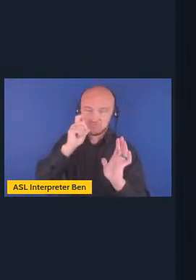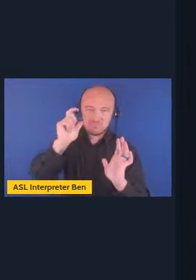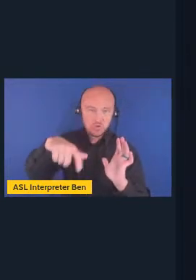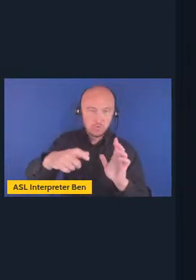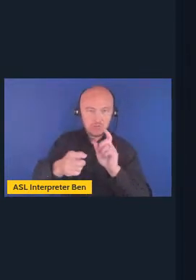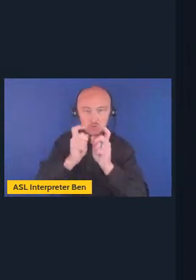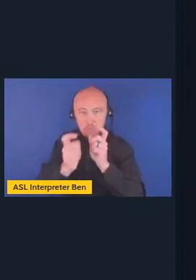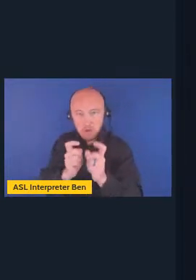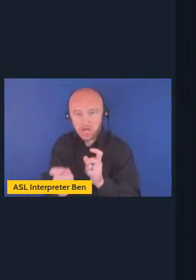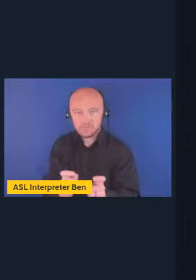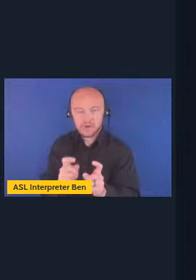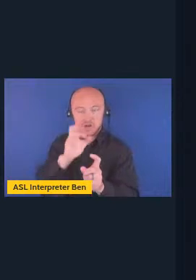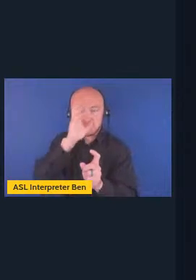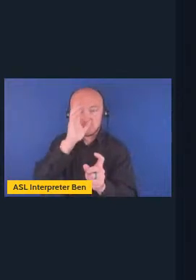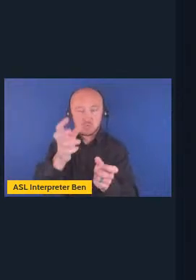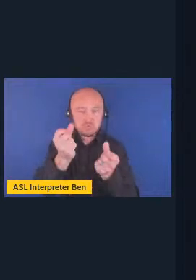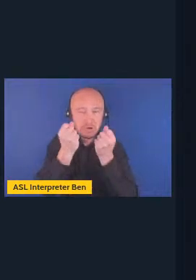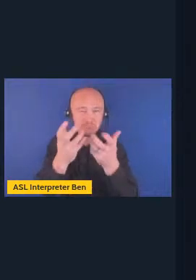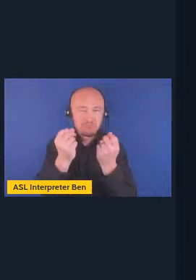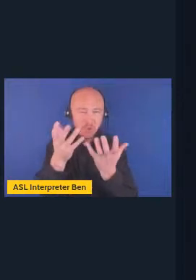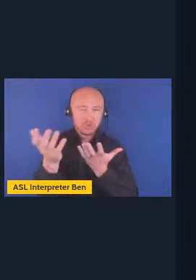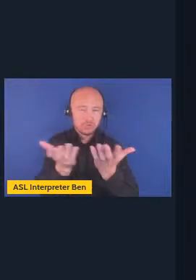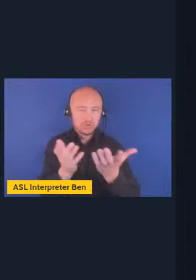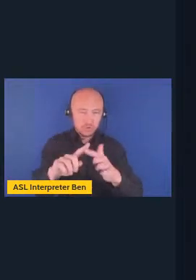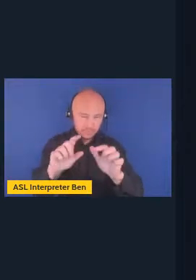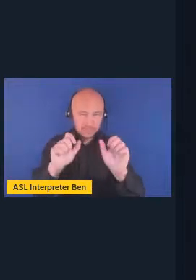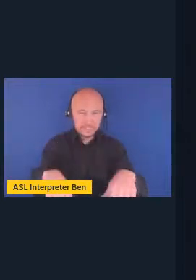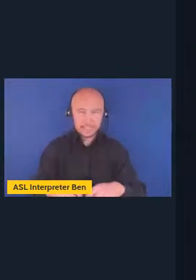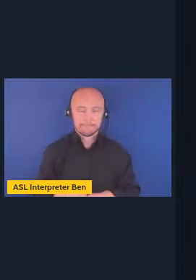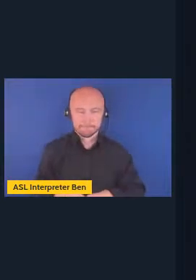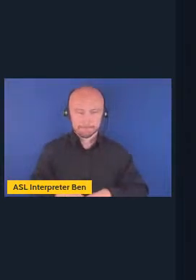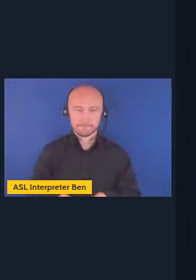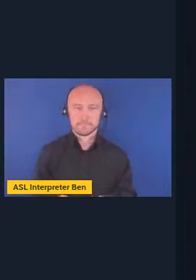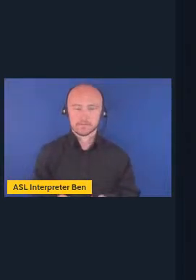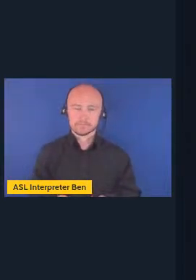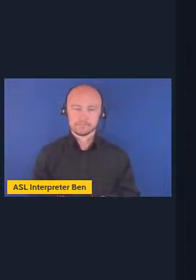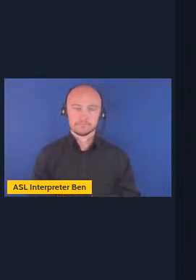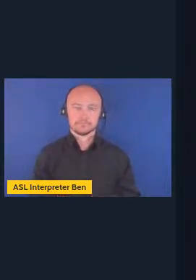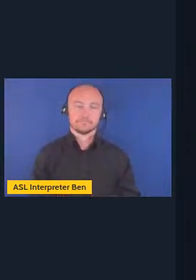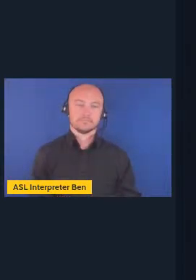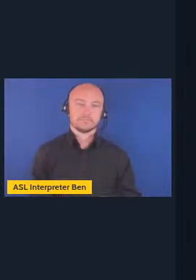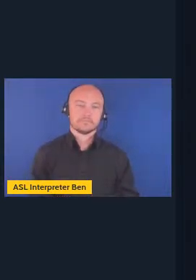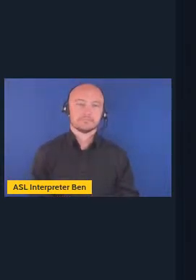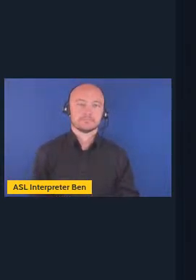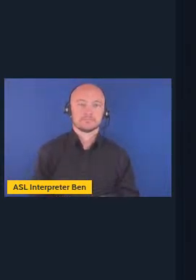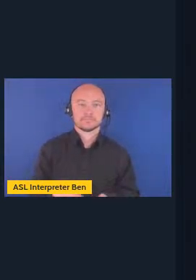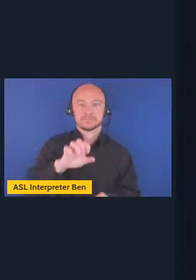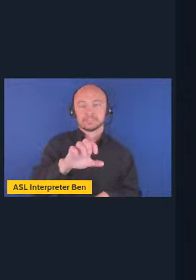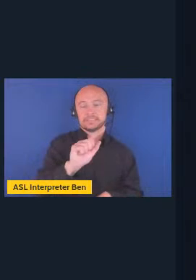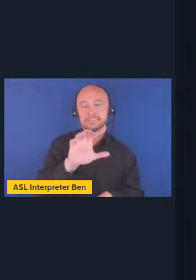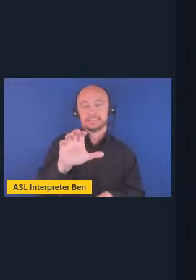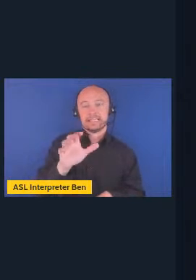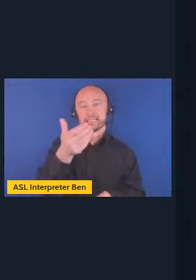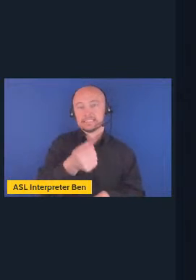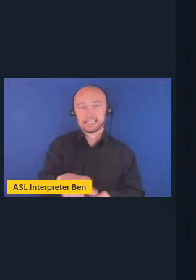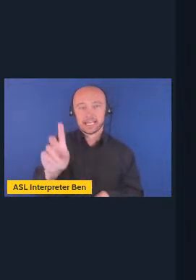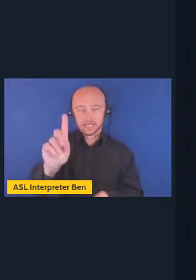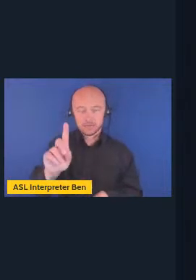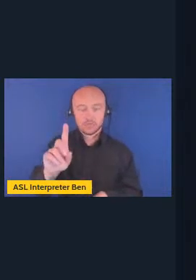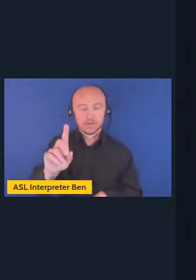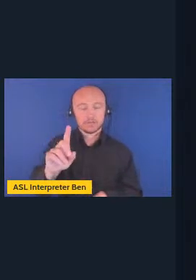to create multiple services in the same cluster. ECS Anywhere